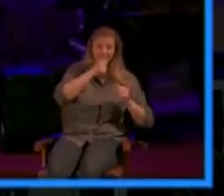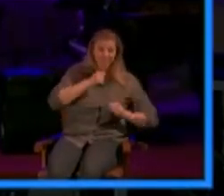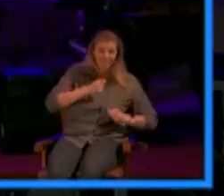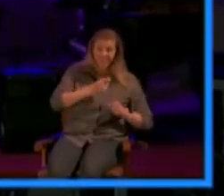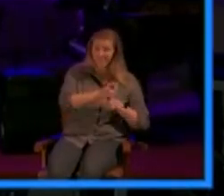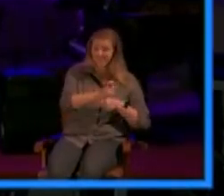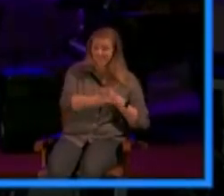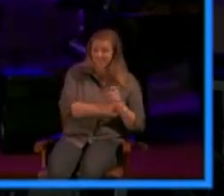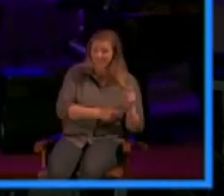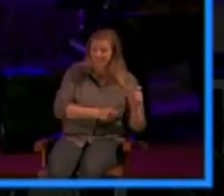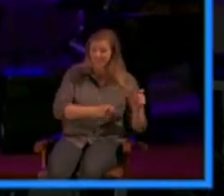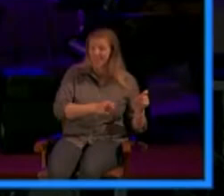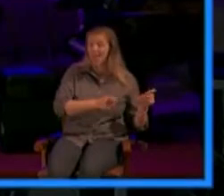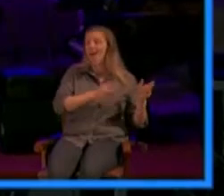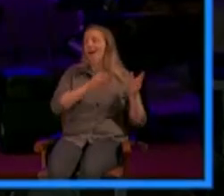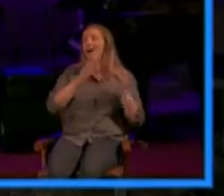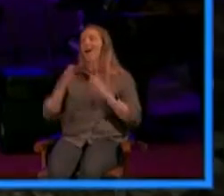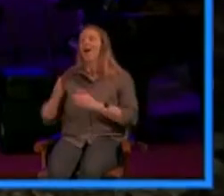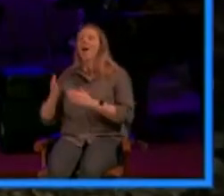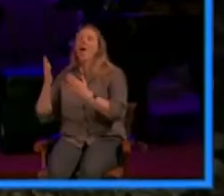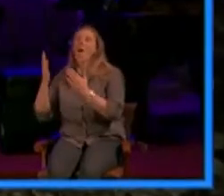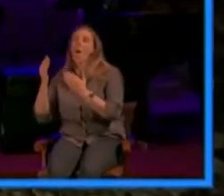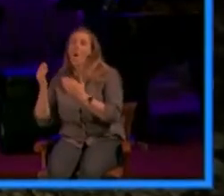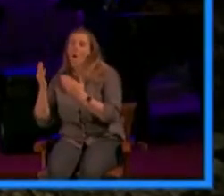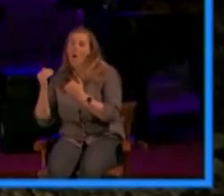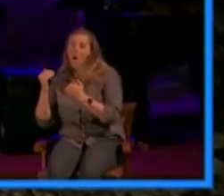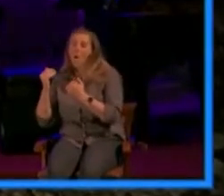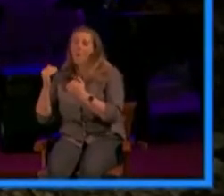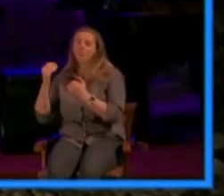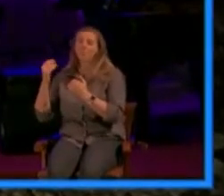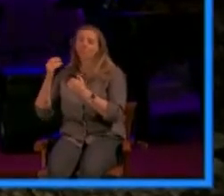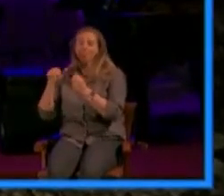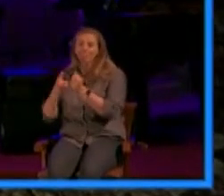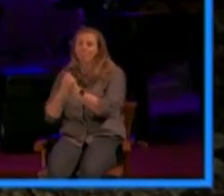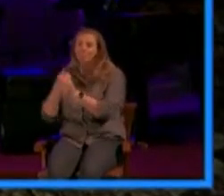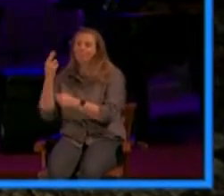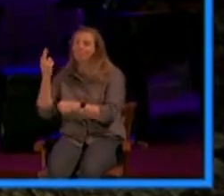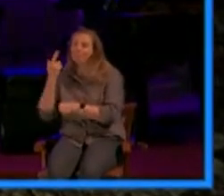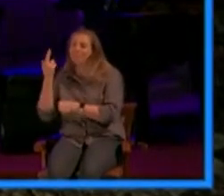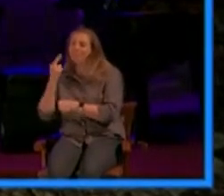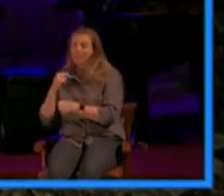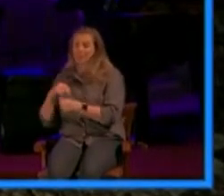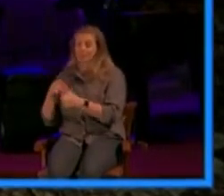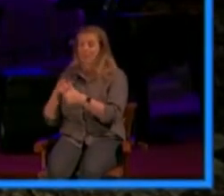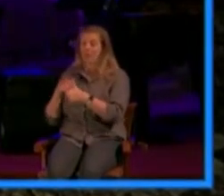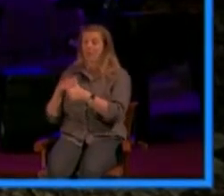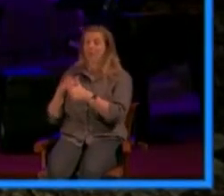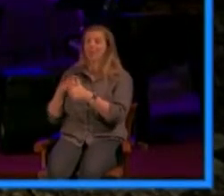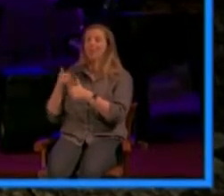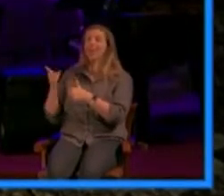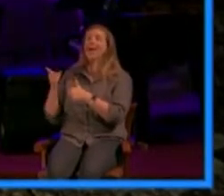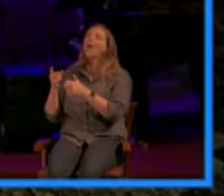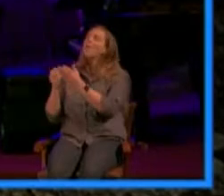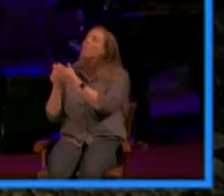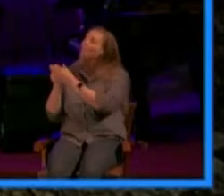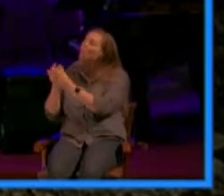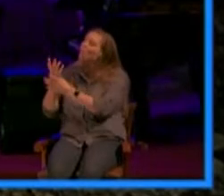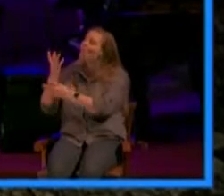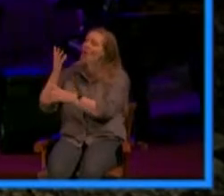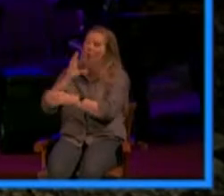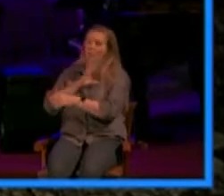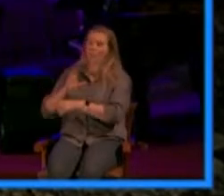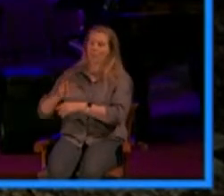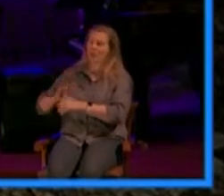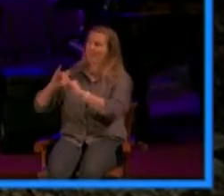one is it will help you grow in Christ-likeness. Persecution and suffering, according to the